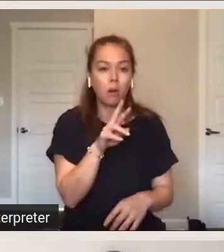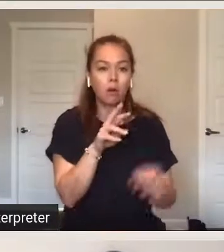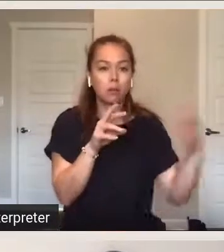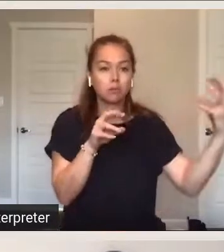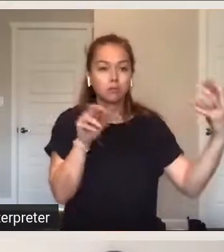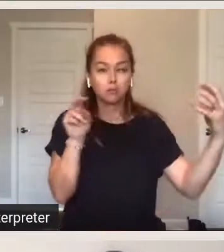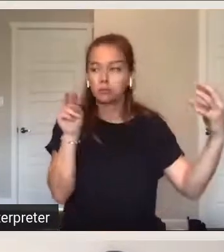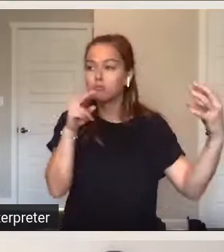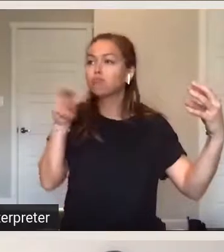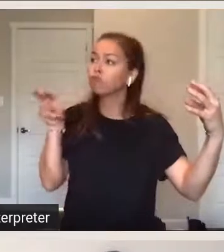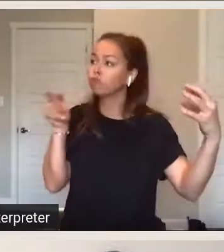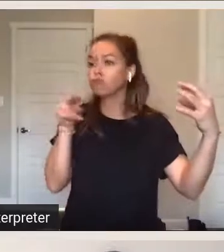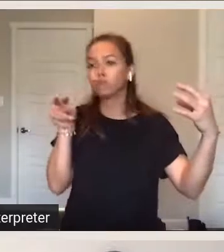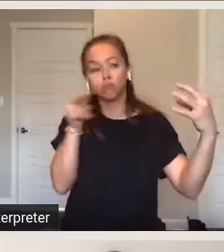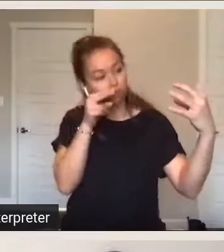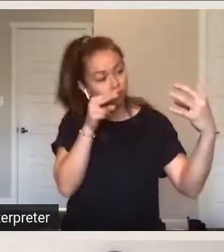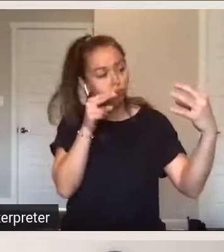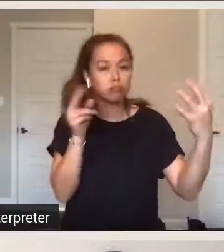It was a smooth